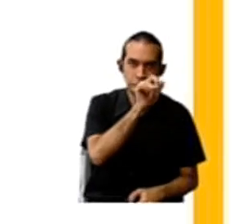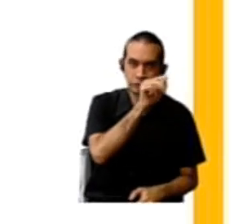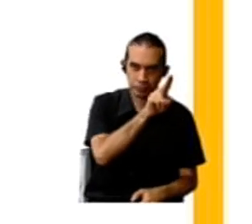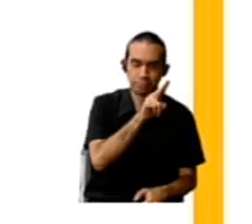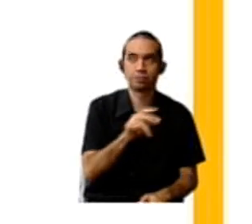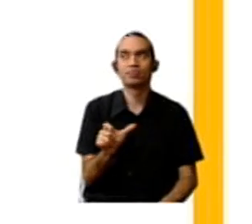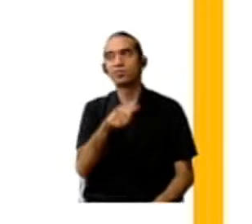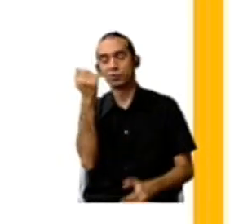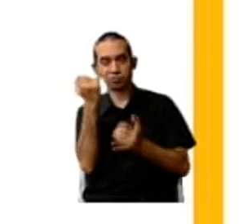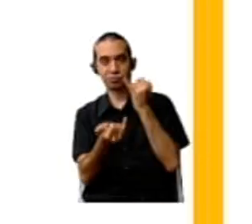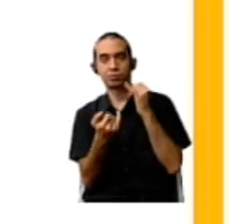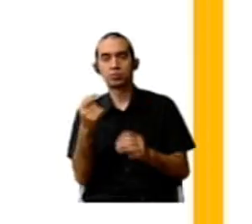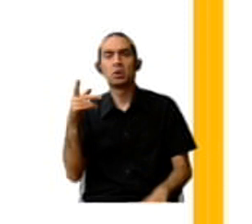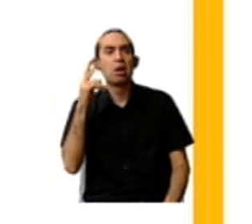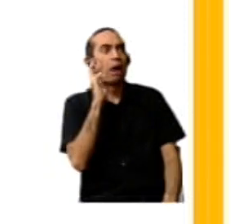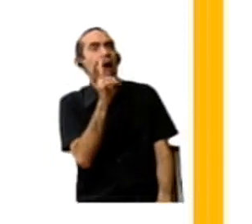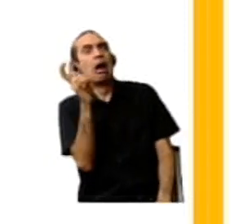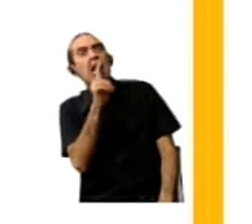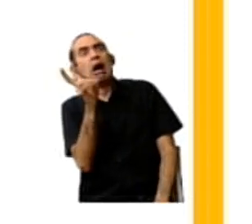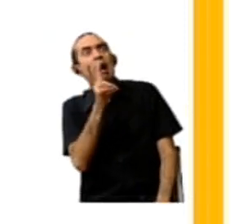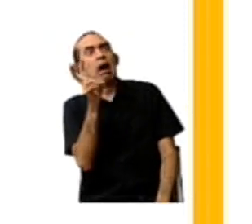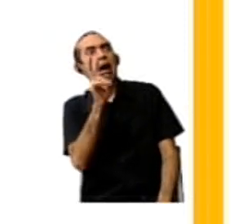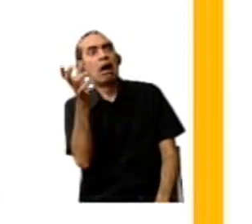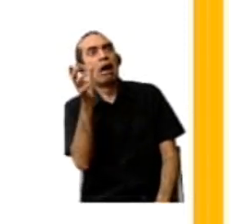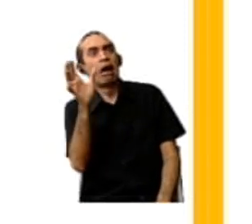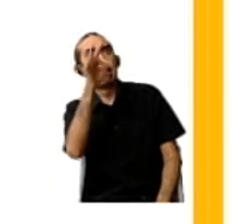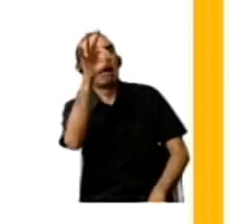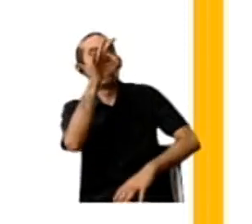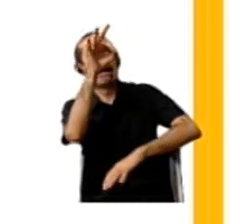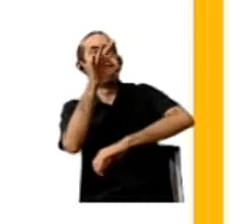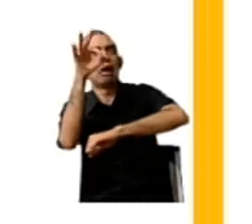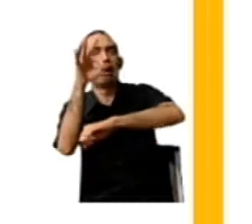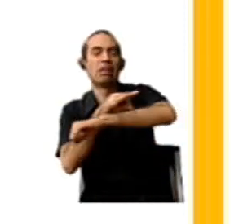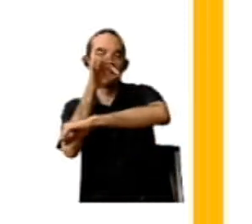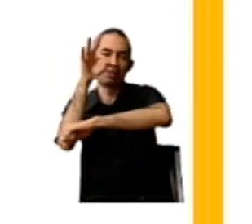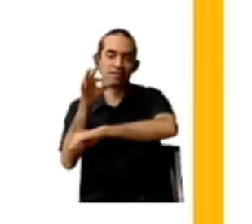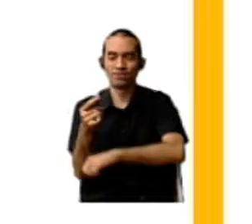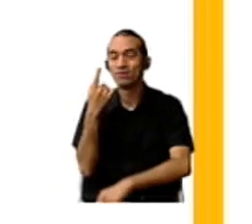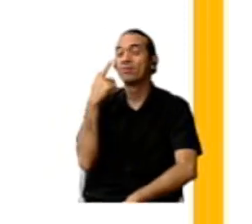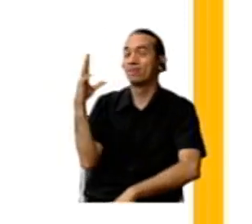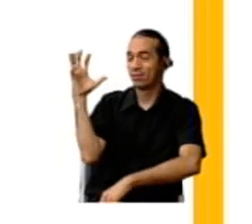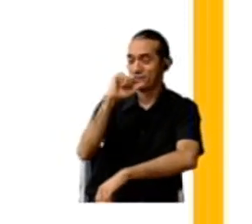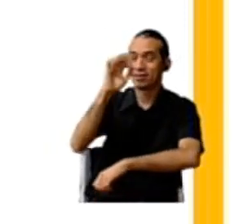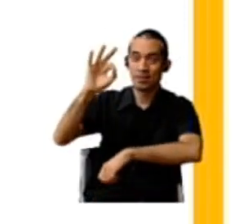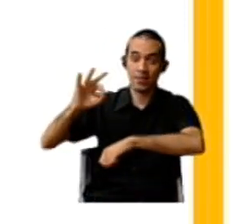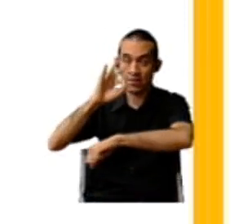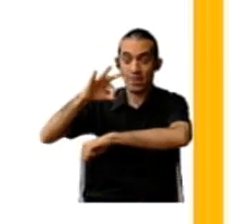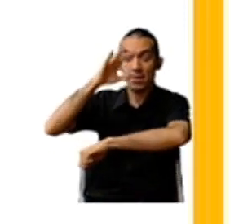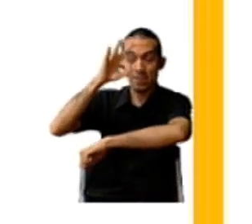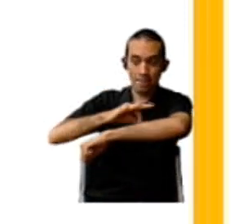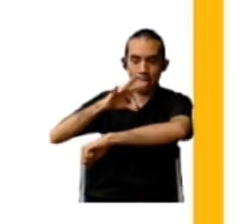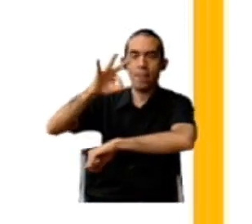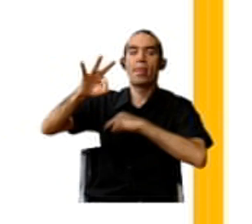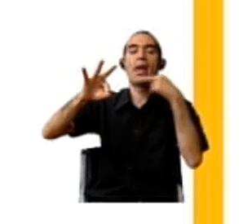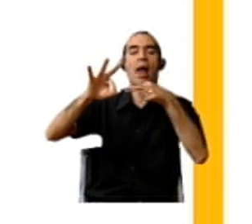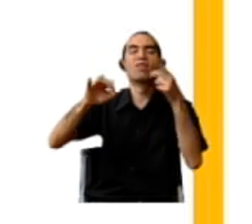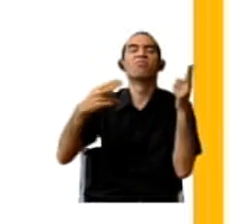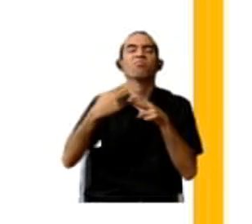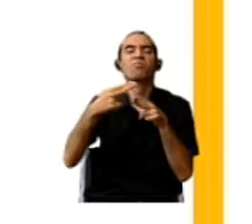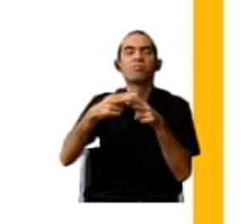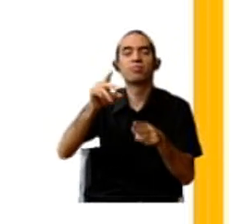last disease. What is that insect? You're right, Charlie. That is an insect, and it is